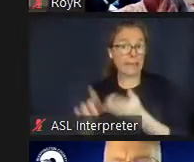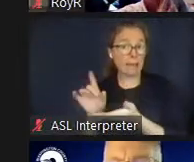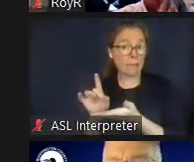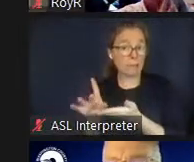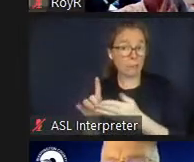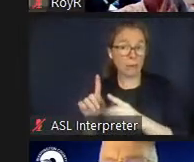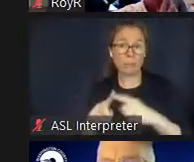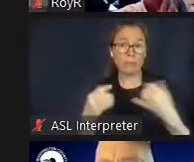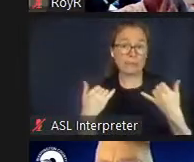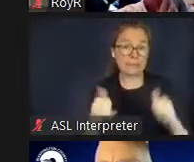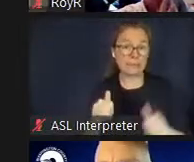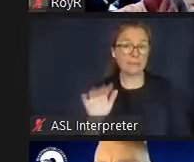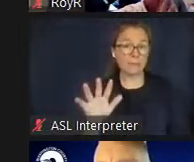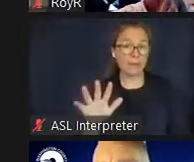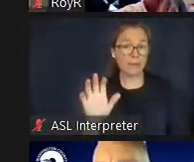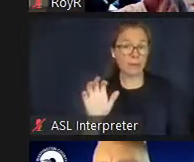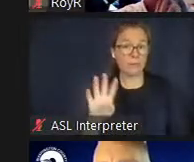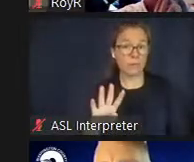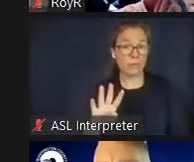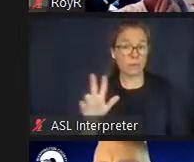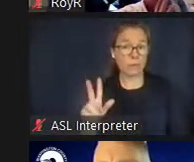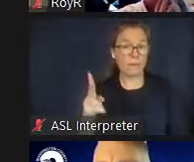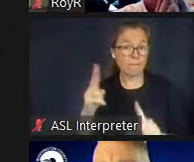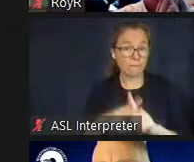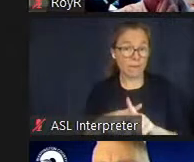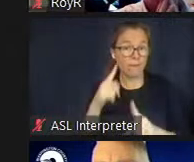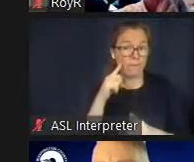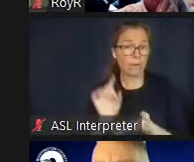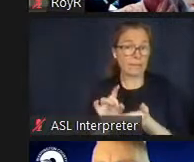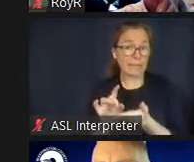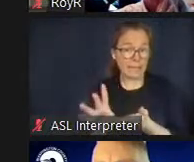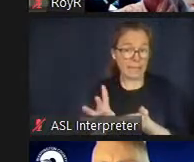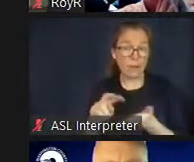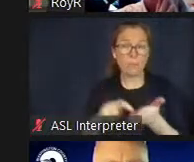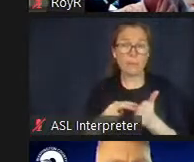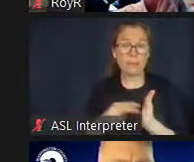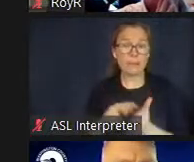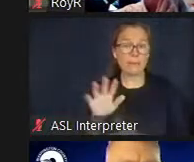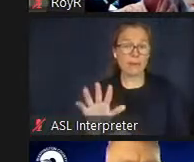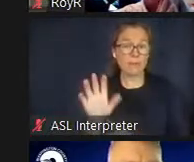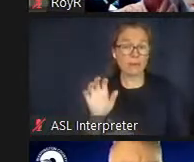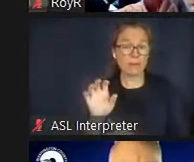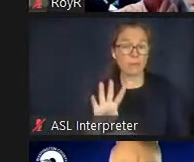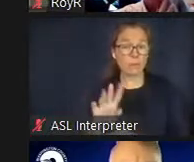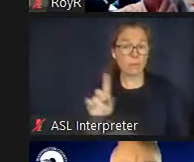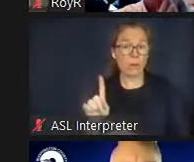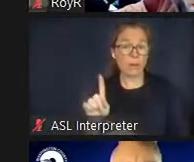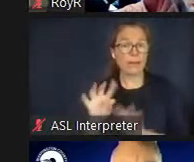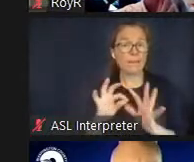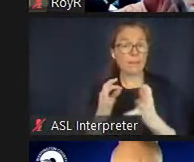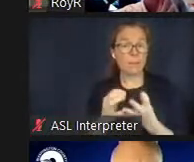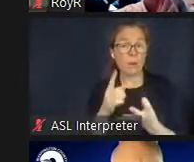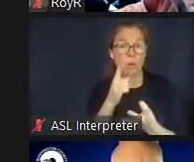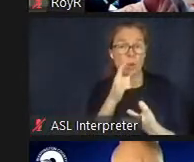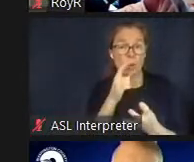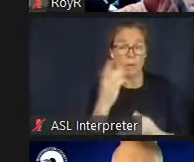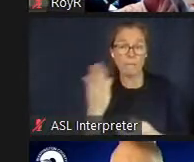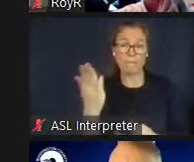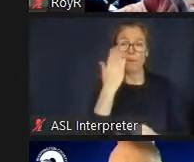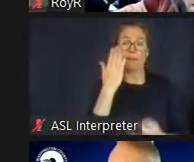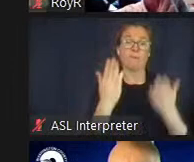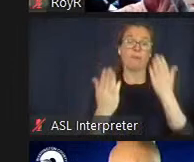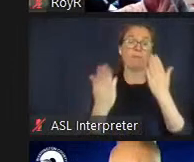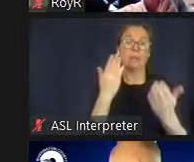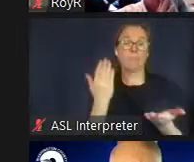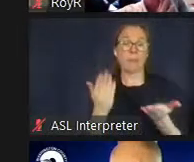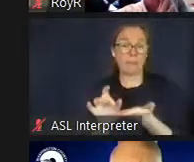541 filings of eviction in our county. That's 541 families who have faced eviction despite the fact that everybody is telling us that they cannot